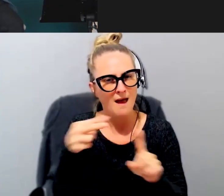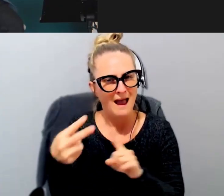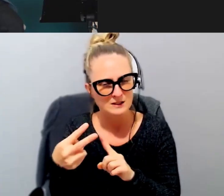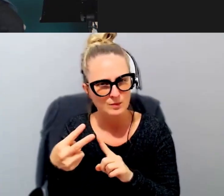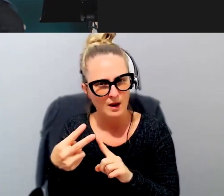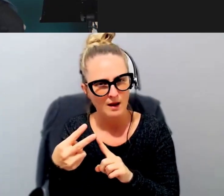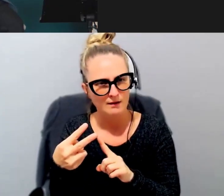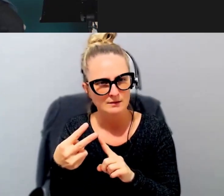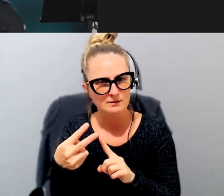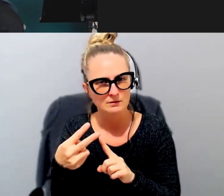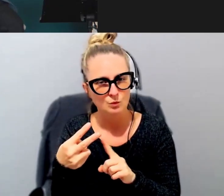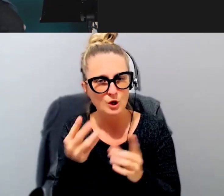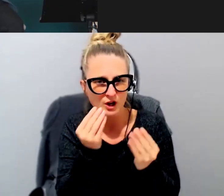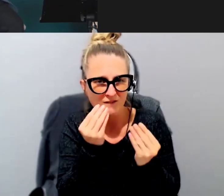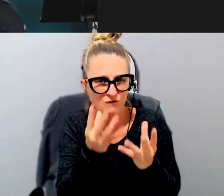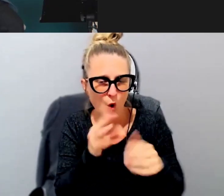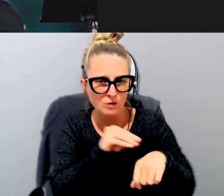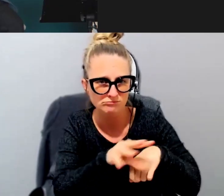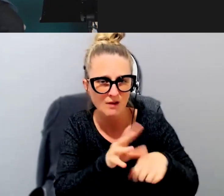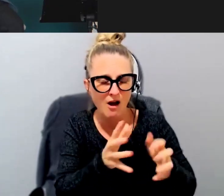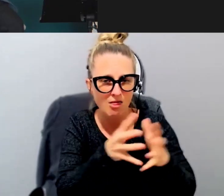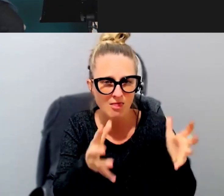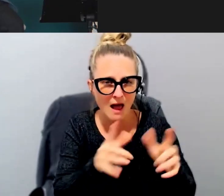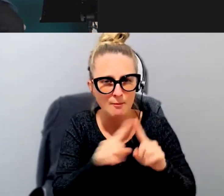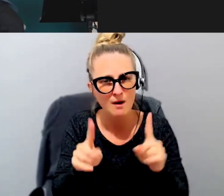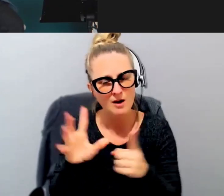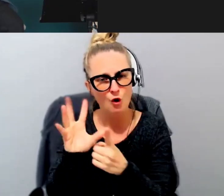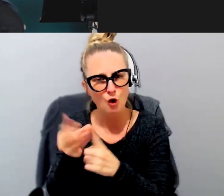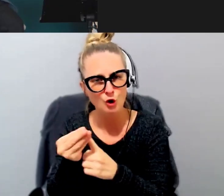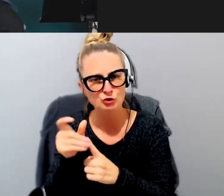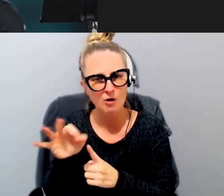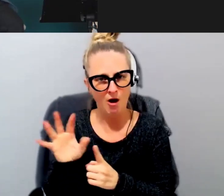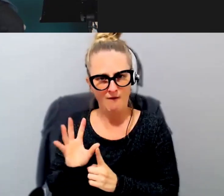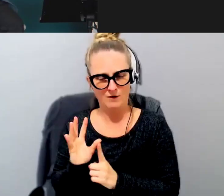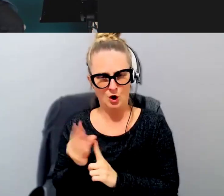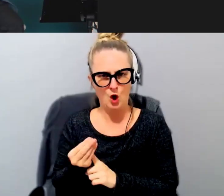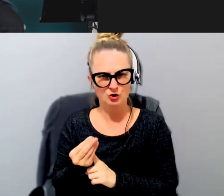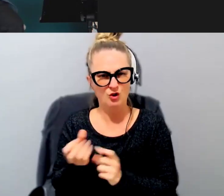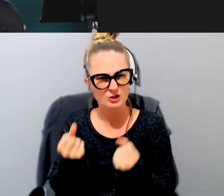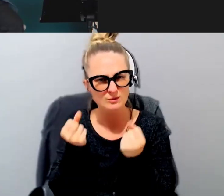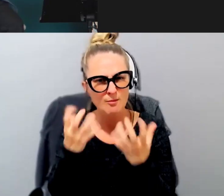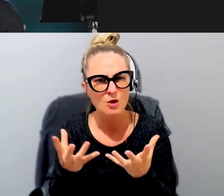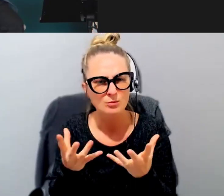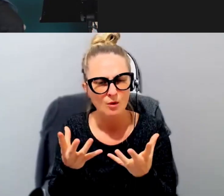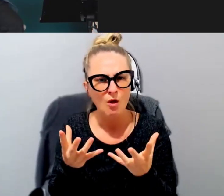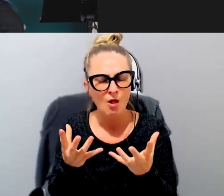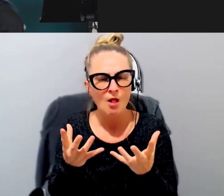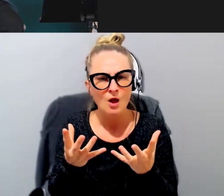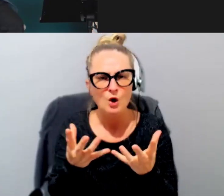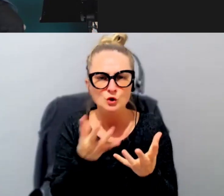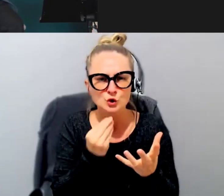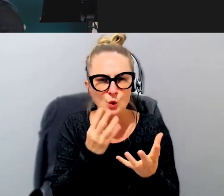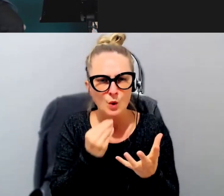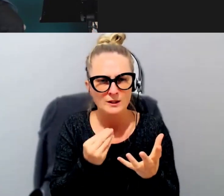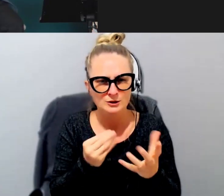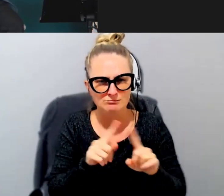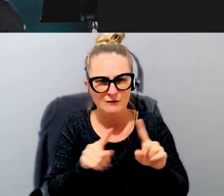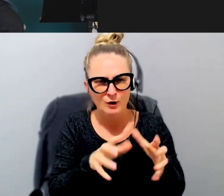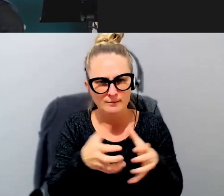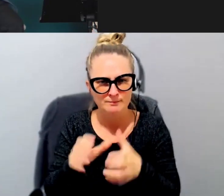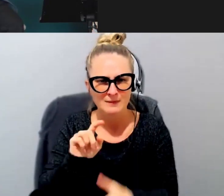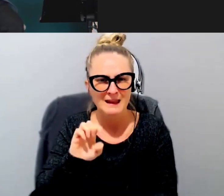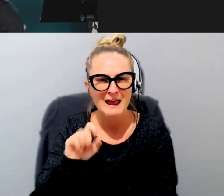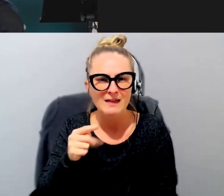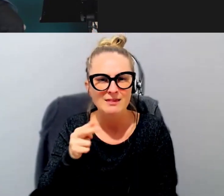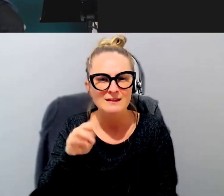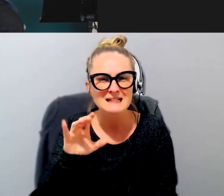culture. And actually, it's a culture of cultures because there are multiple Jewish ethnicities, and all of it is interesting and valid. So we